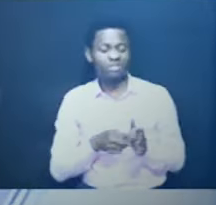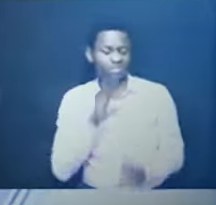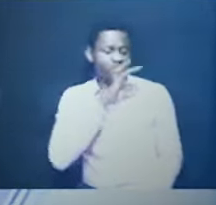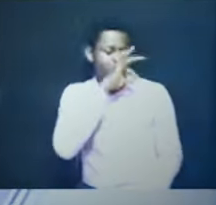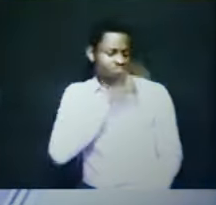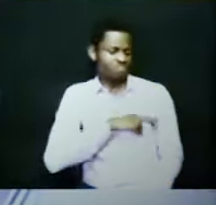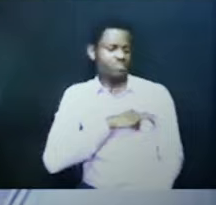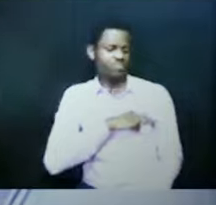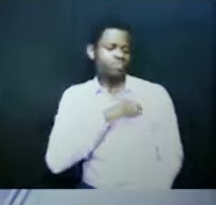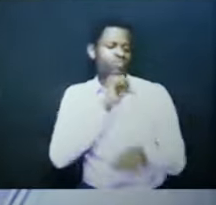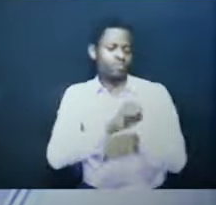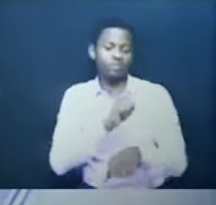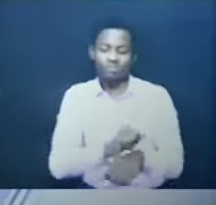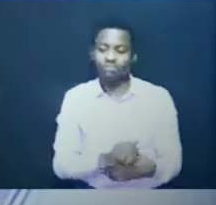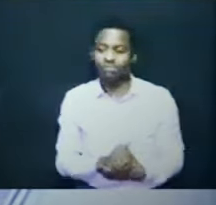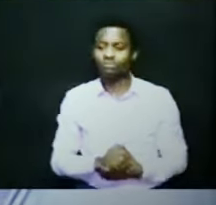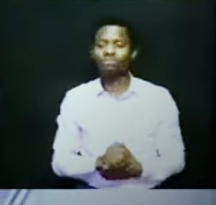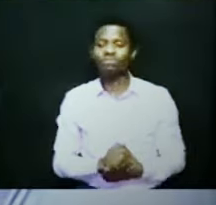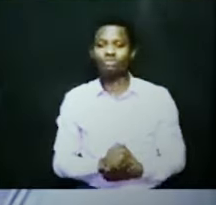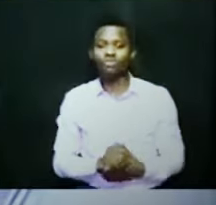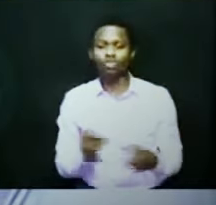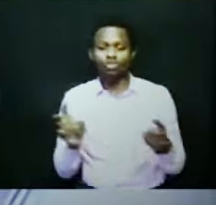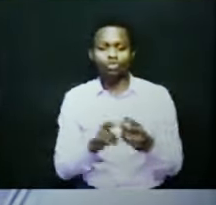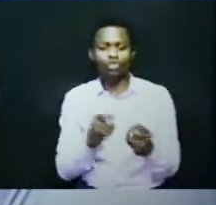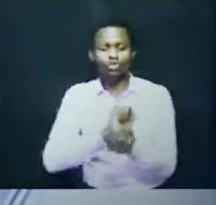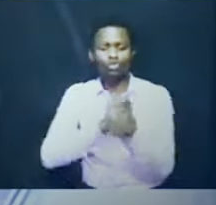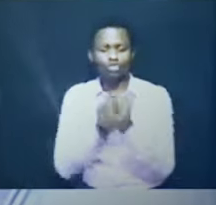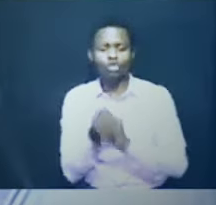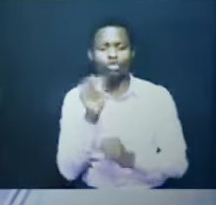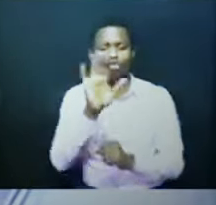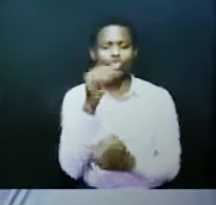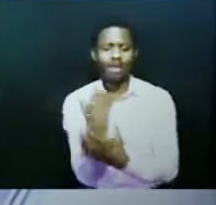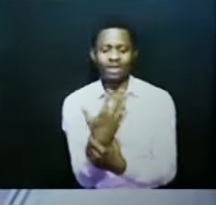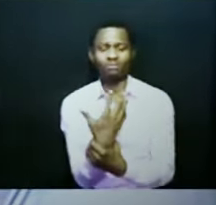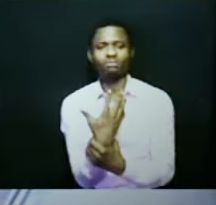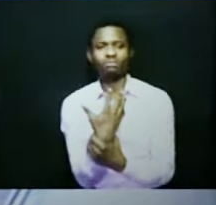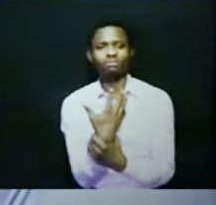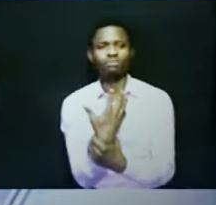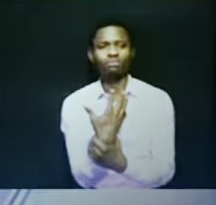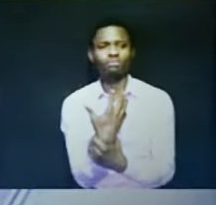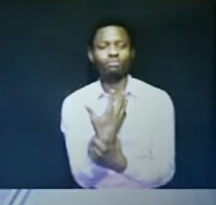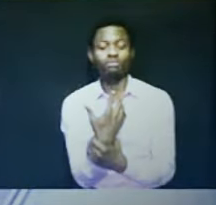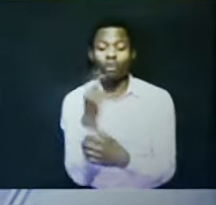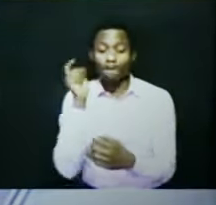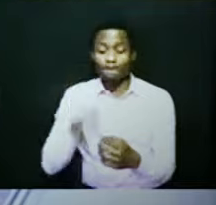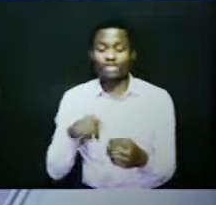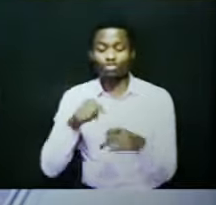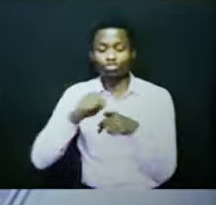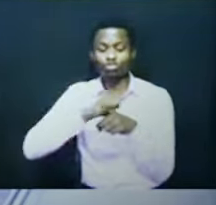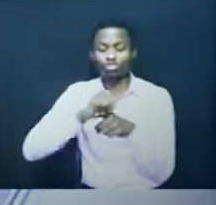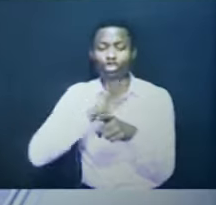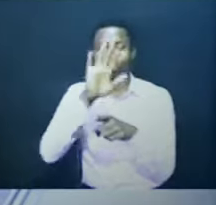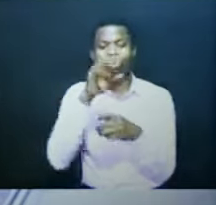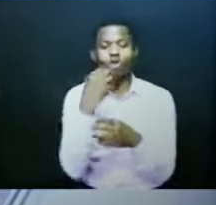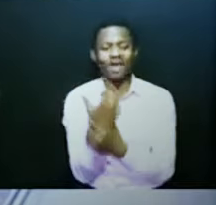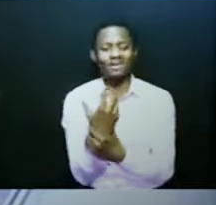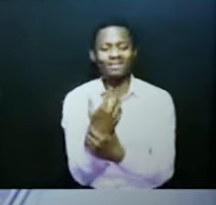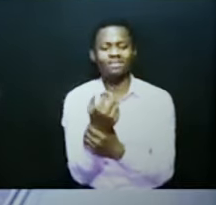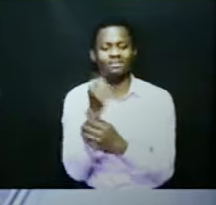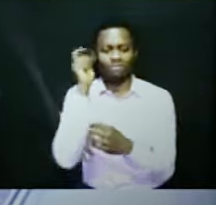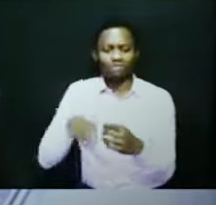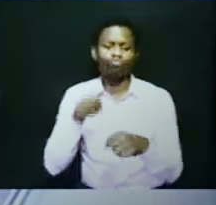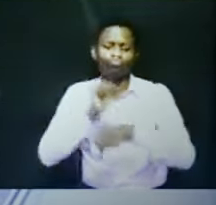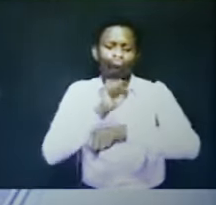labor. So reposition your hands. You need to train your hands to work.